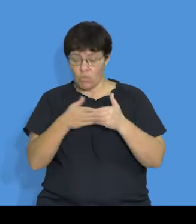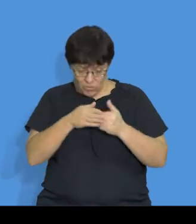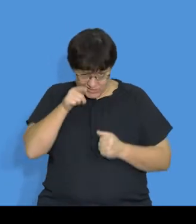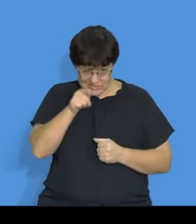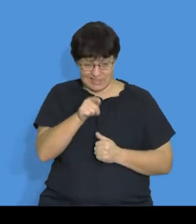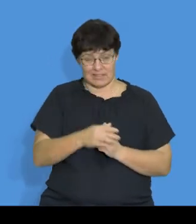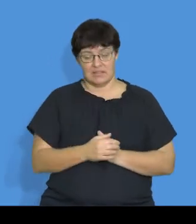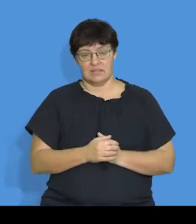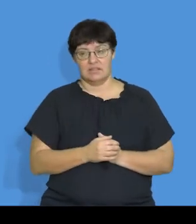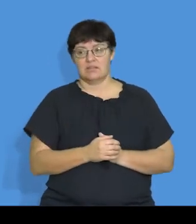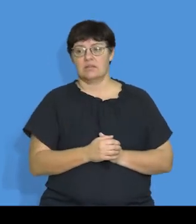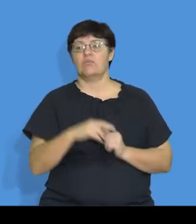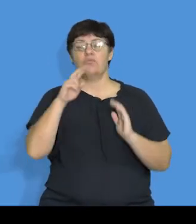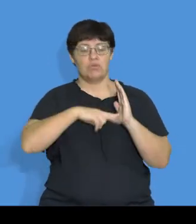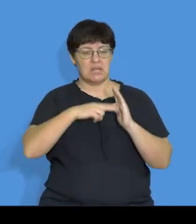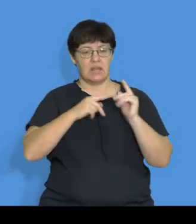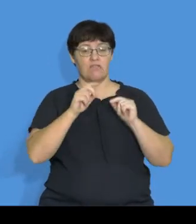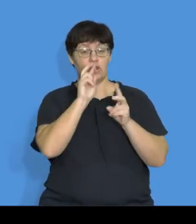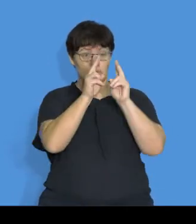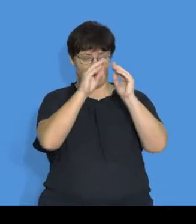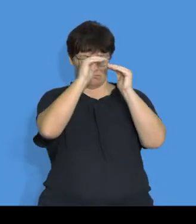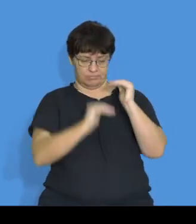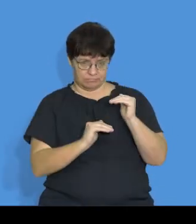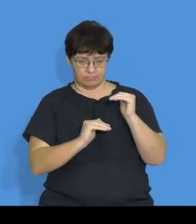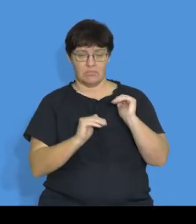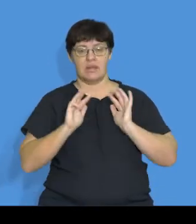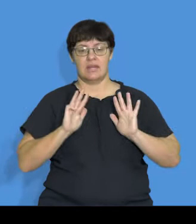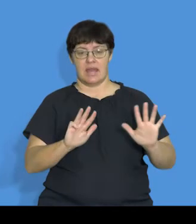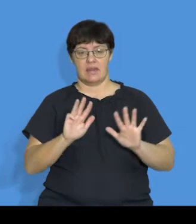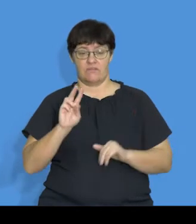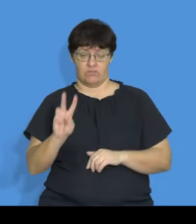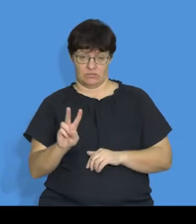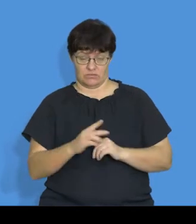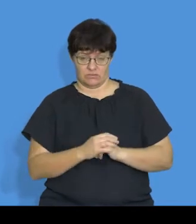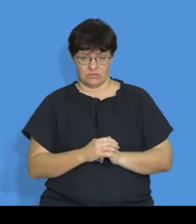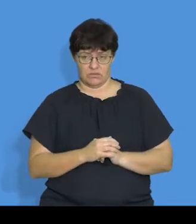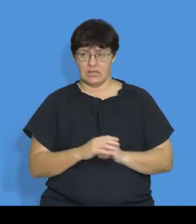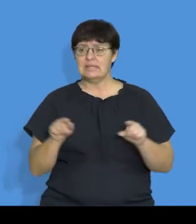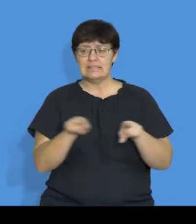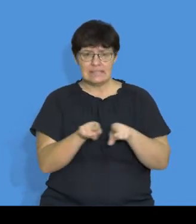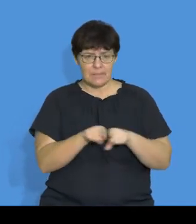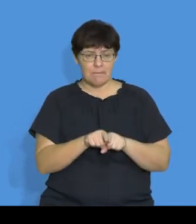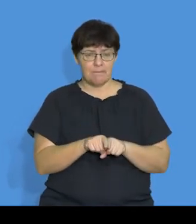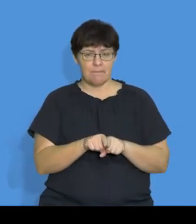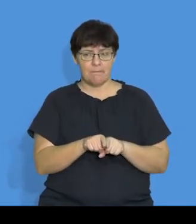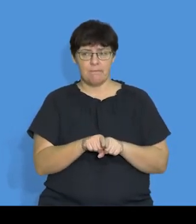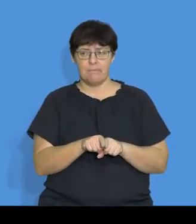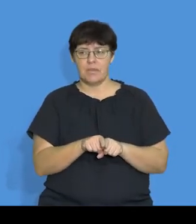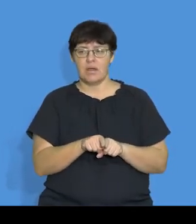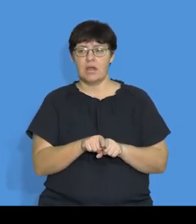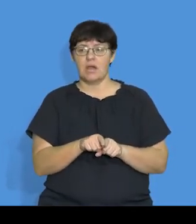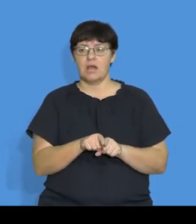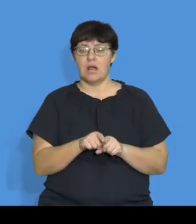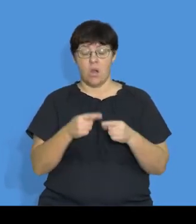a closed circuit. The reading has dropped from 12 to 9 volts. Now, and also the current reading, when we closed the